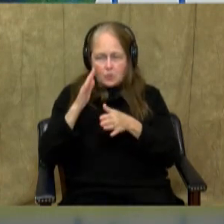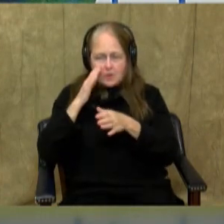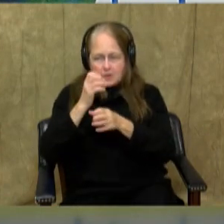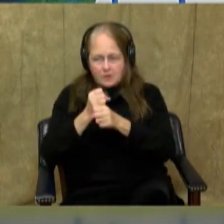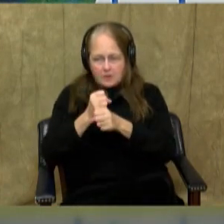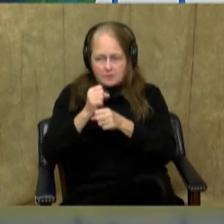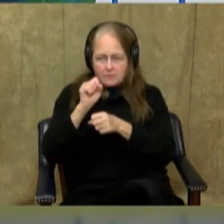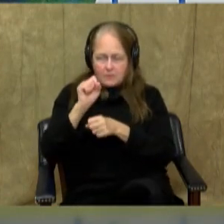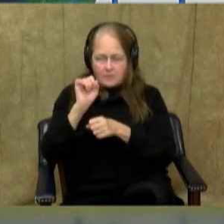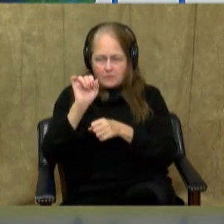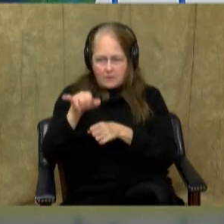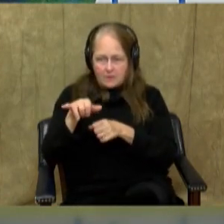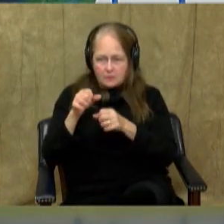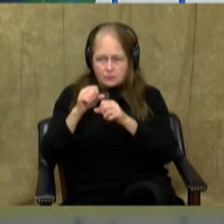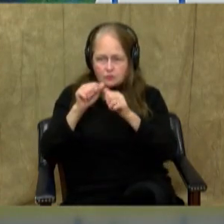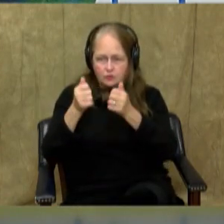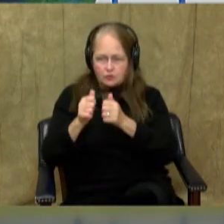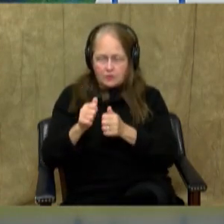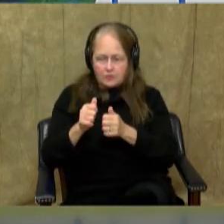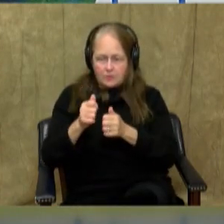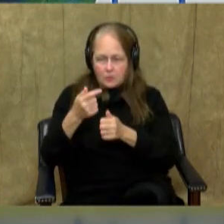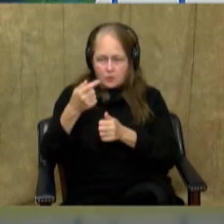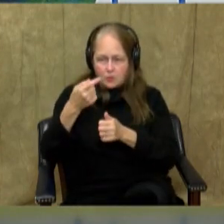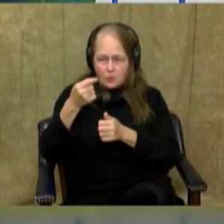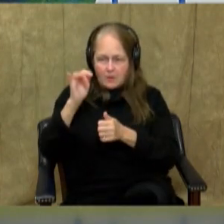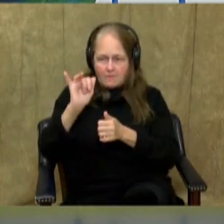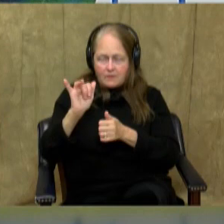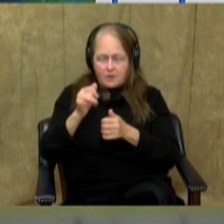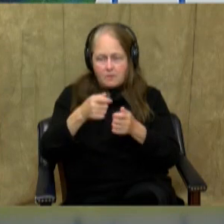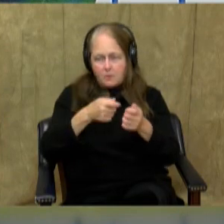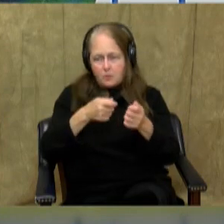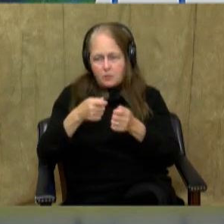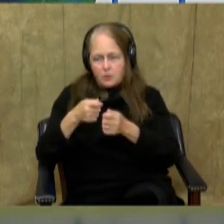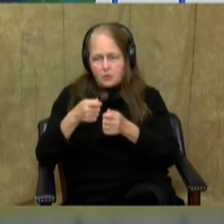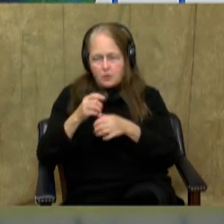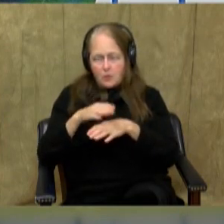that shape. And it's because gravity's pulling on that water.